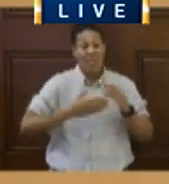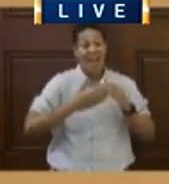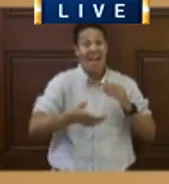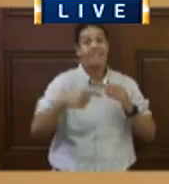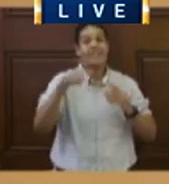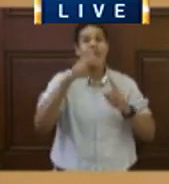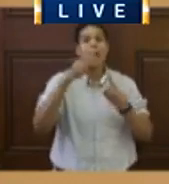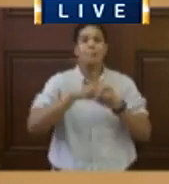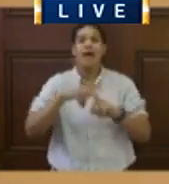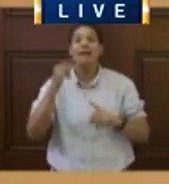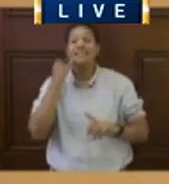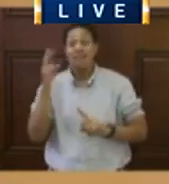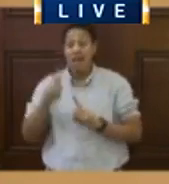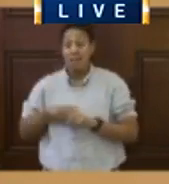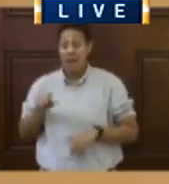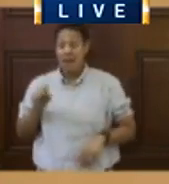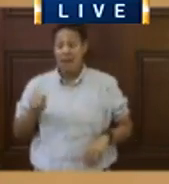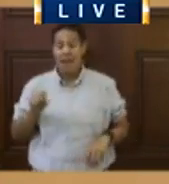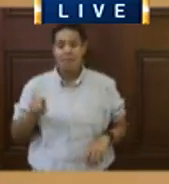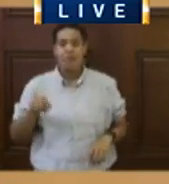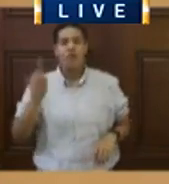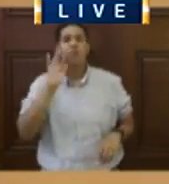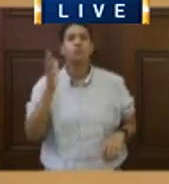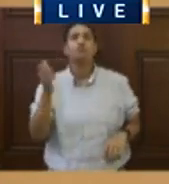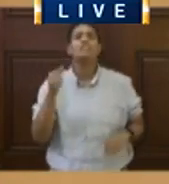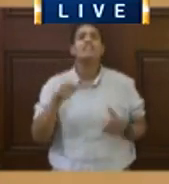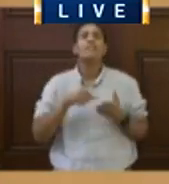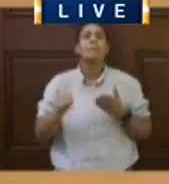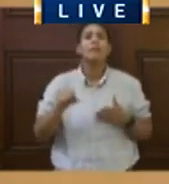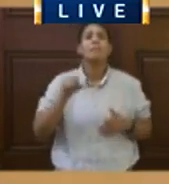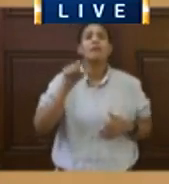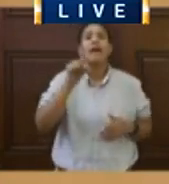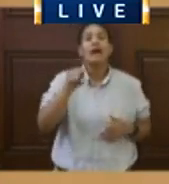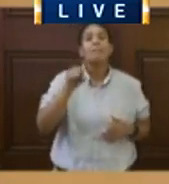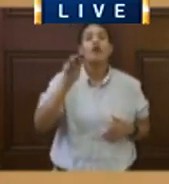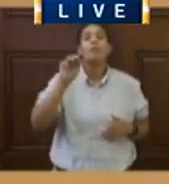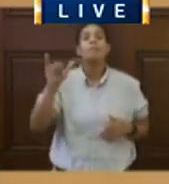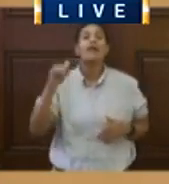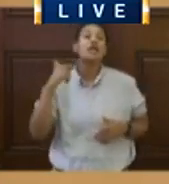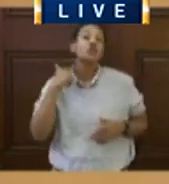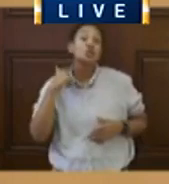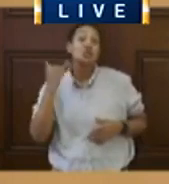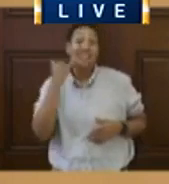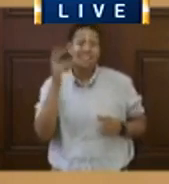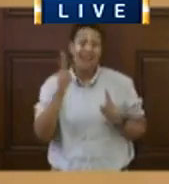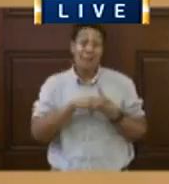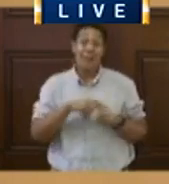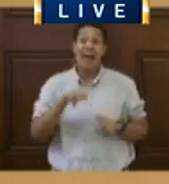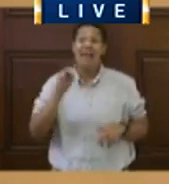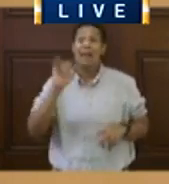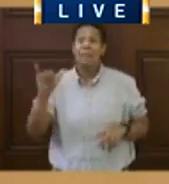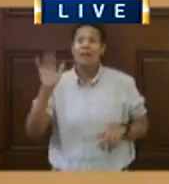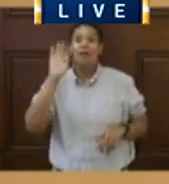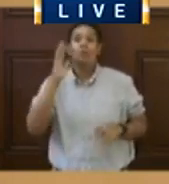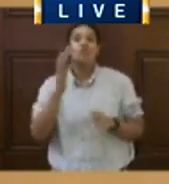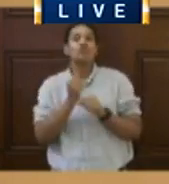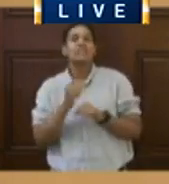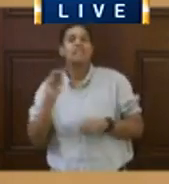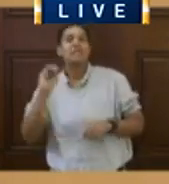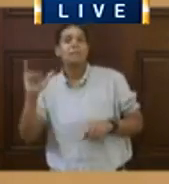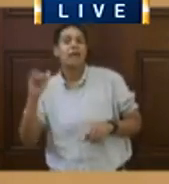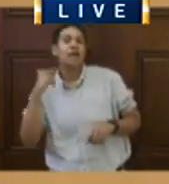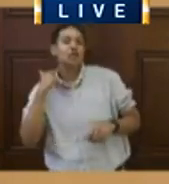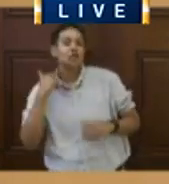So if they apply in April, they would receive the payment for April, May, and June. If they apply in May, they receive it for May and June, and so forth.